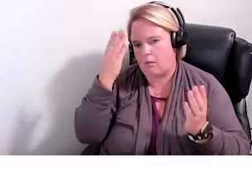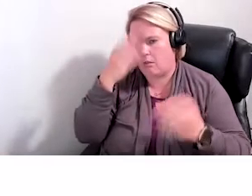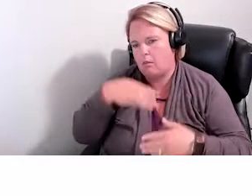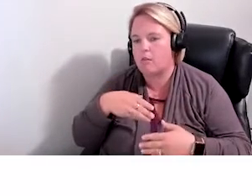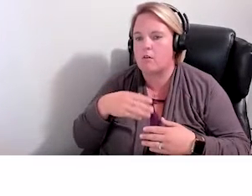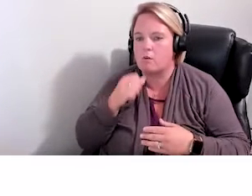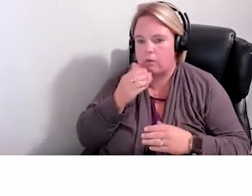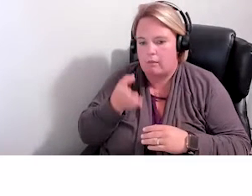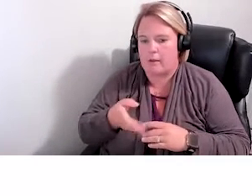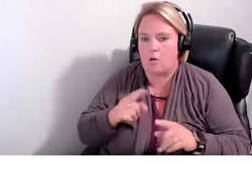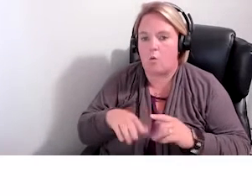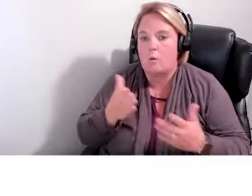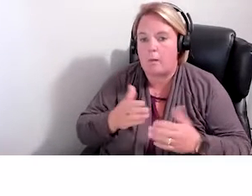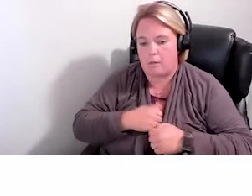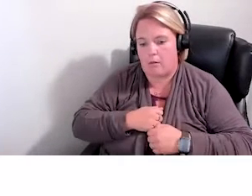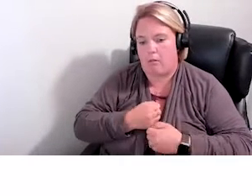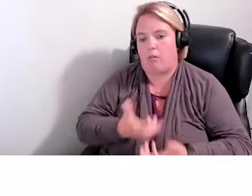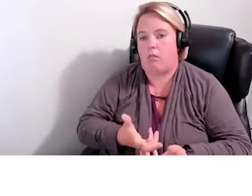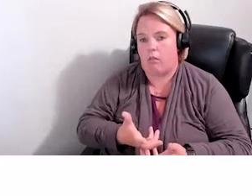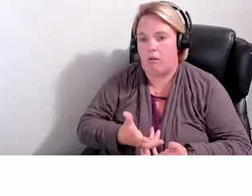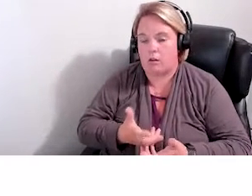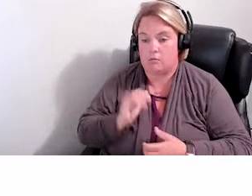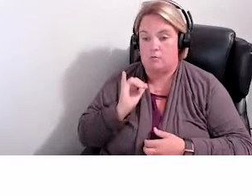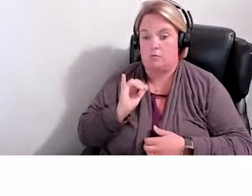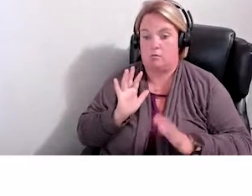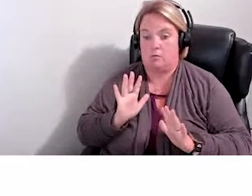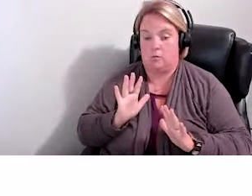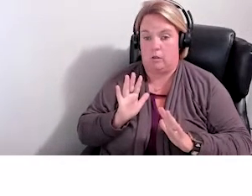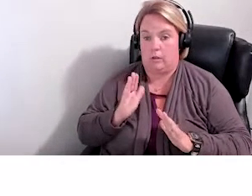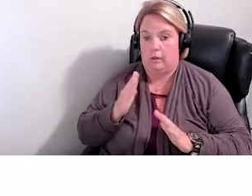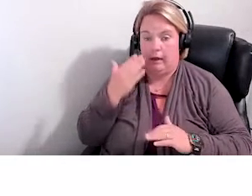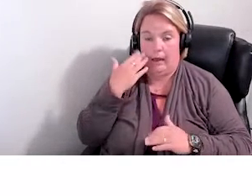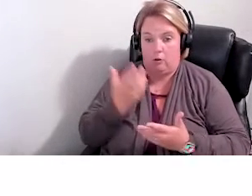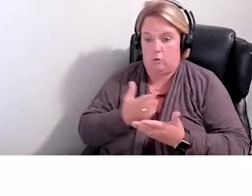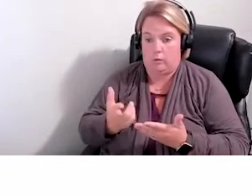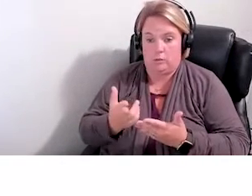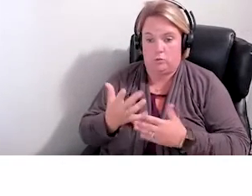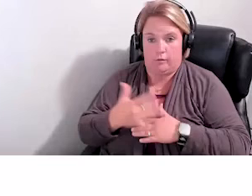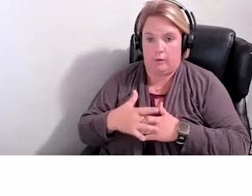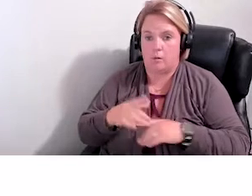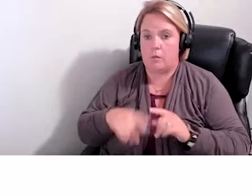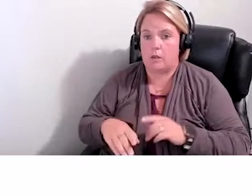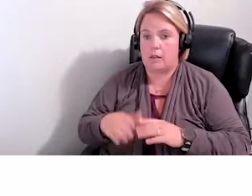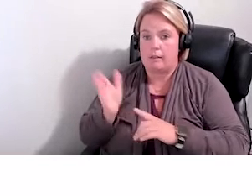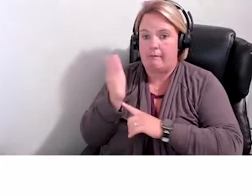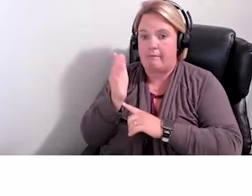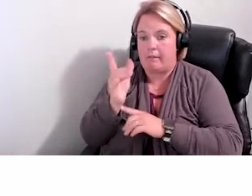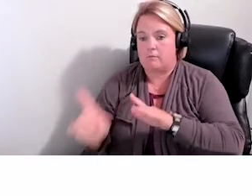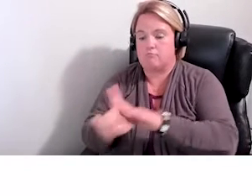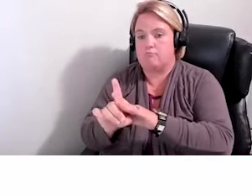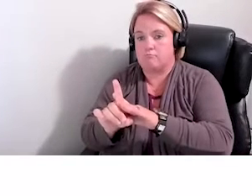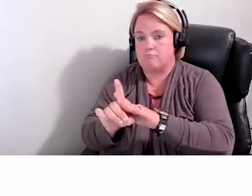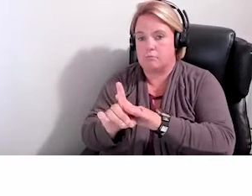maybe they do disclose something to you, and maybe you're like, whoa, I don't know what resources you may have access to, raise that flag because you never know what program that